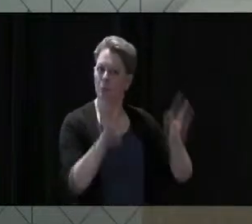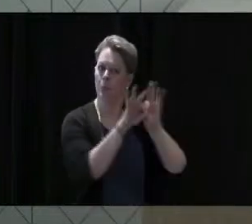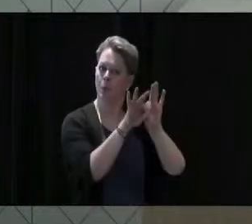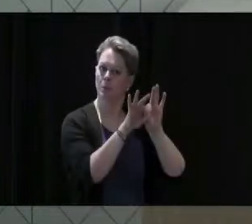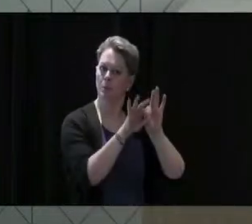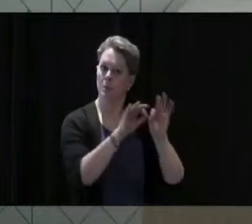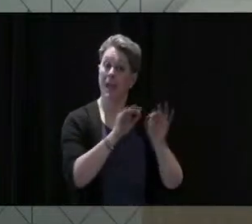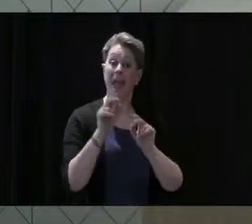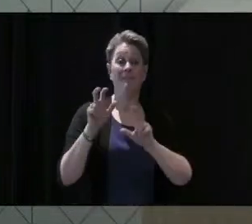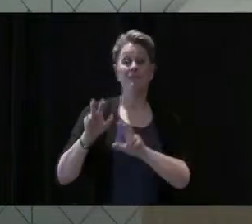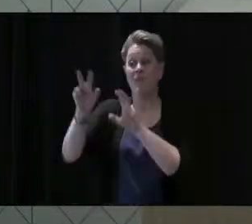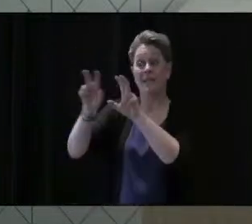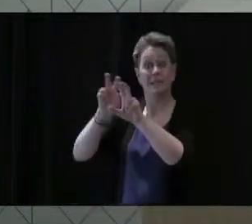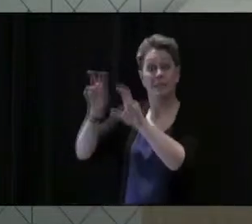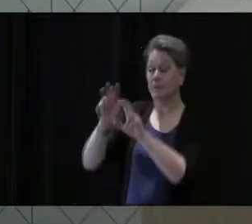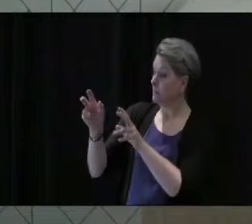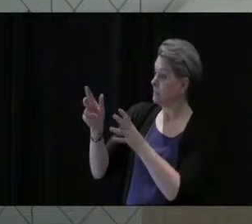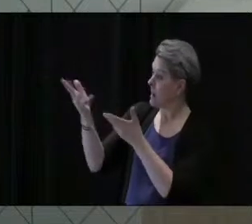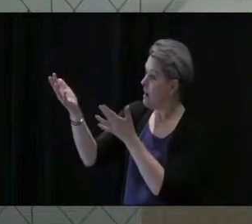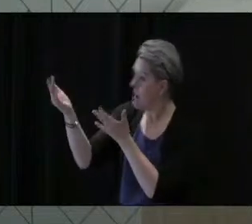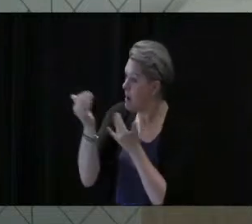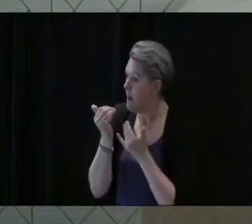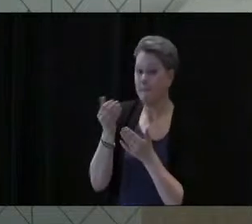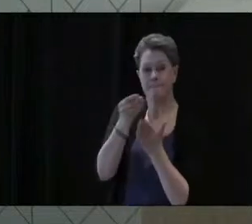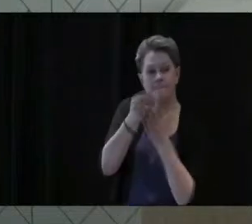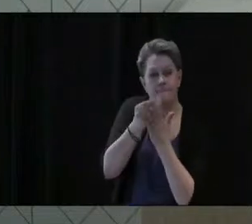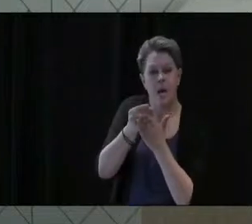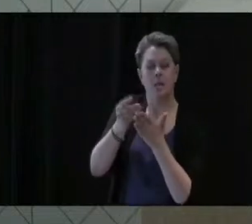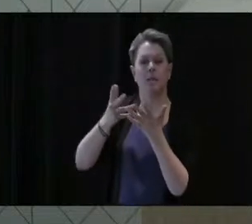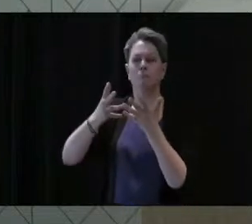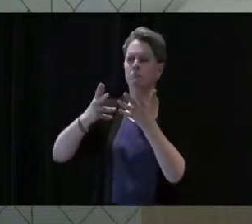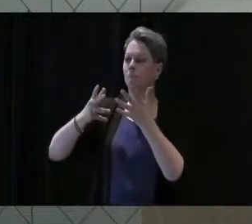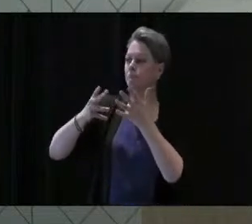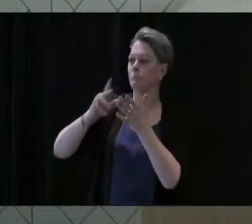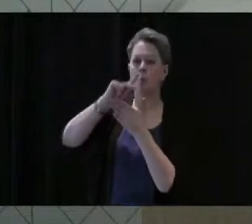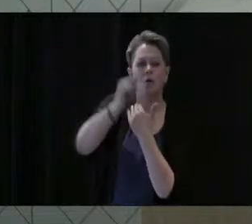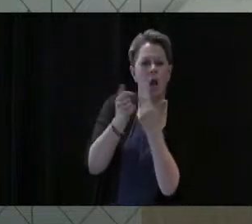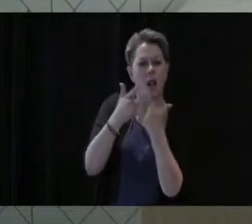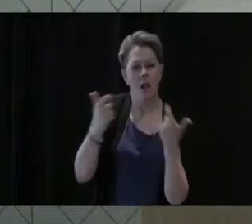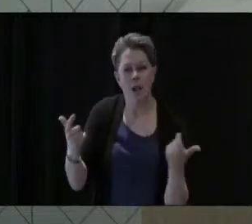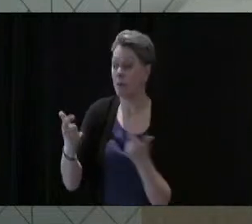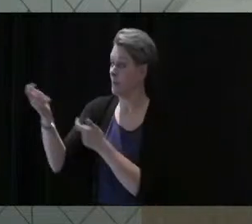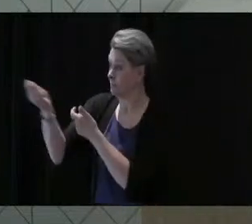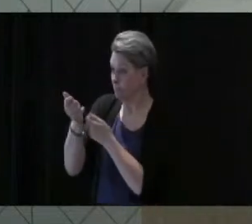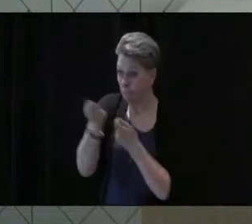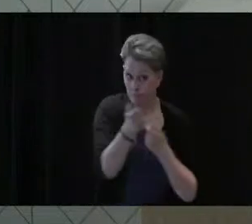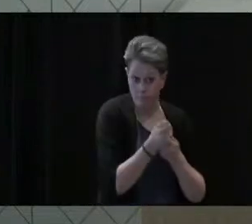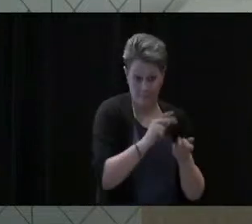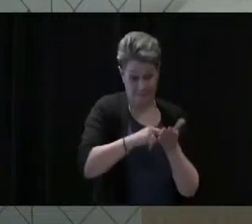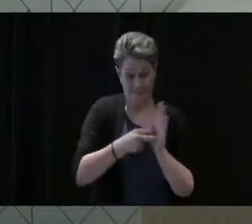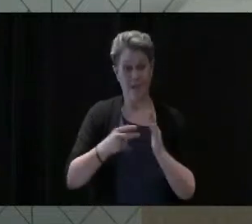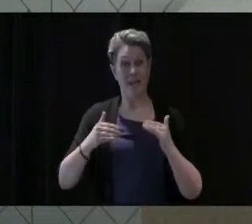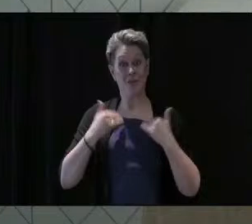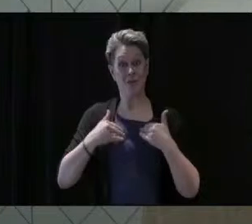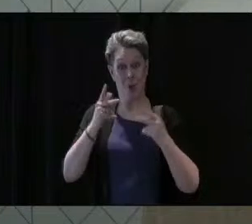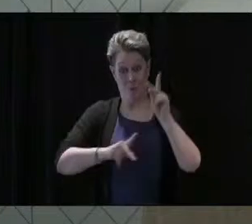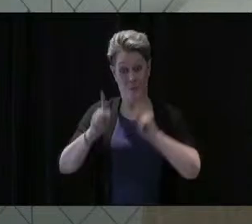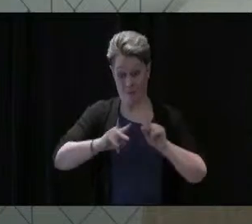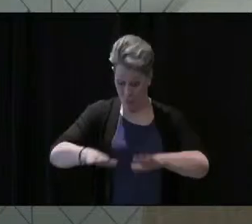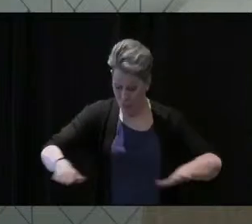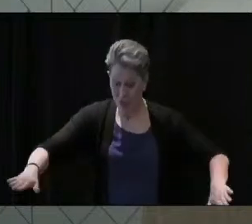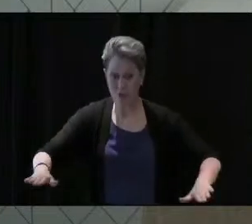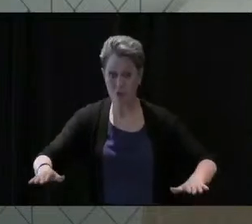investment that will make the province a place where our young people want to stay. The